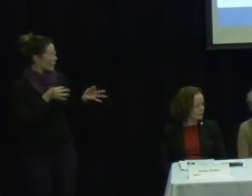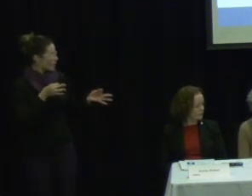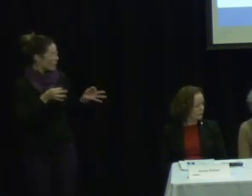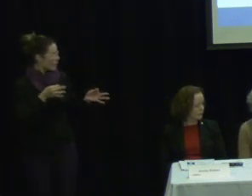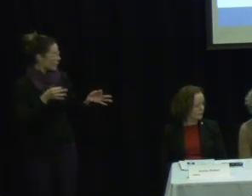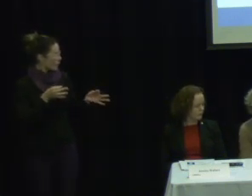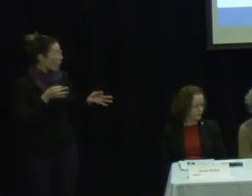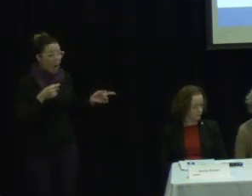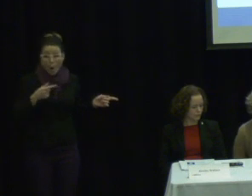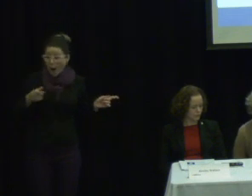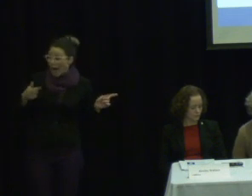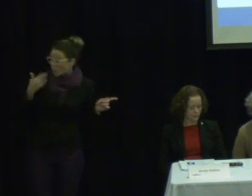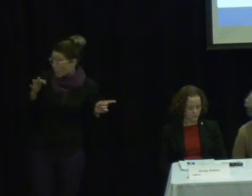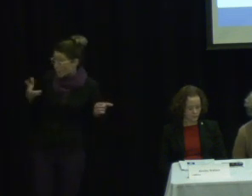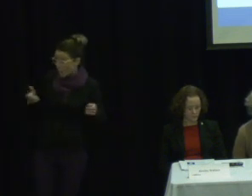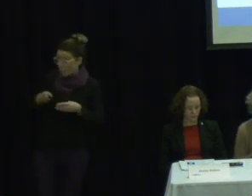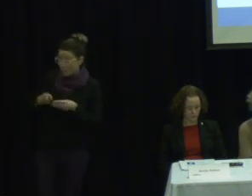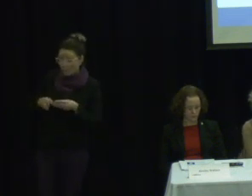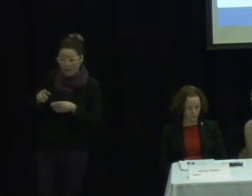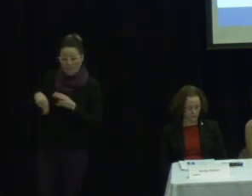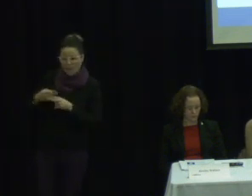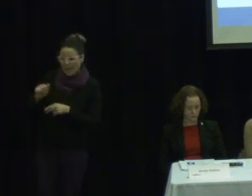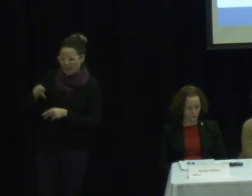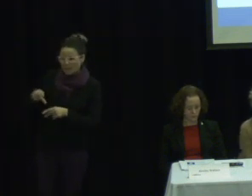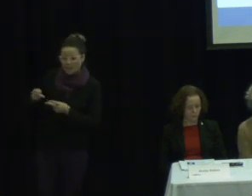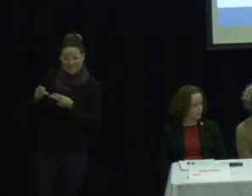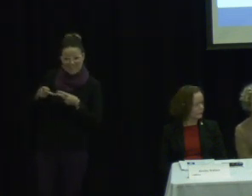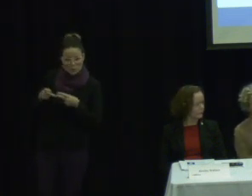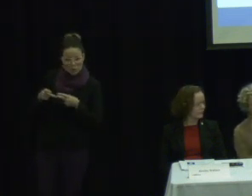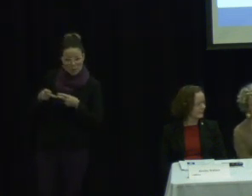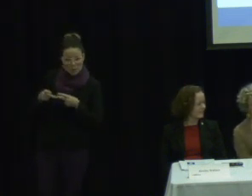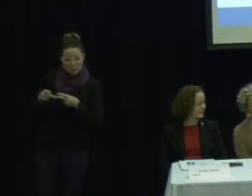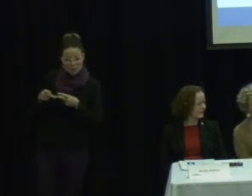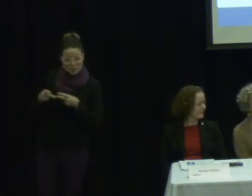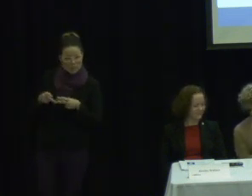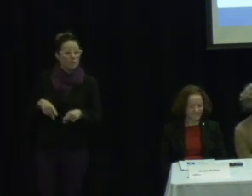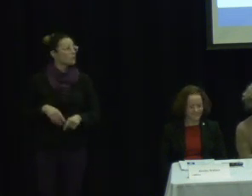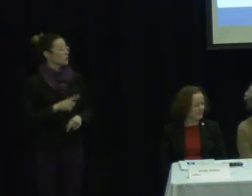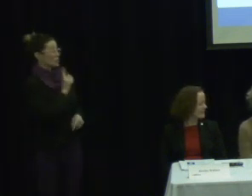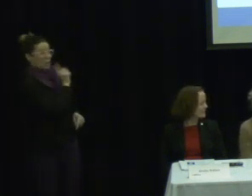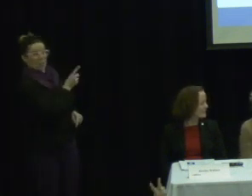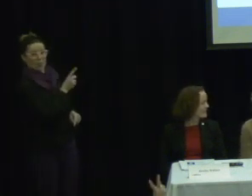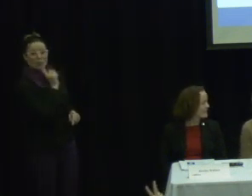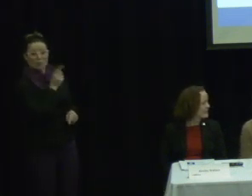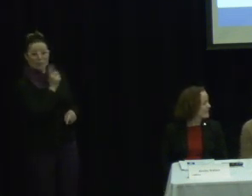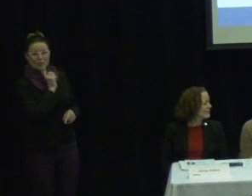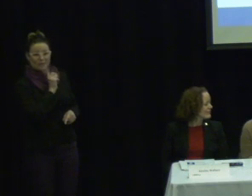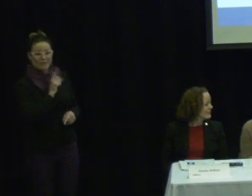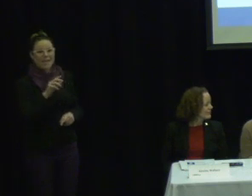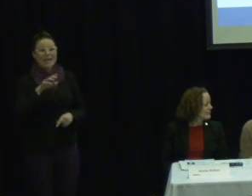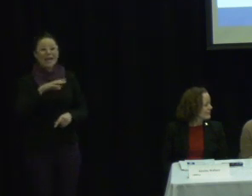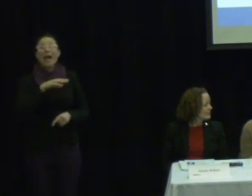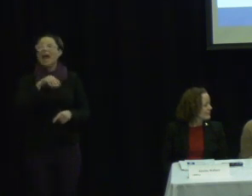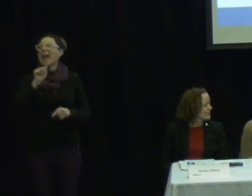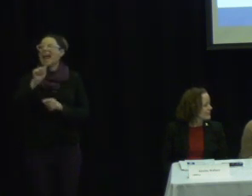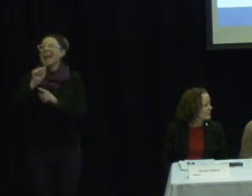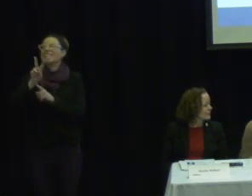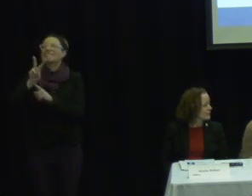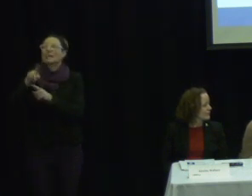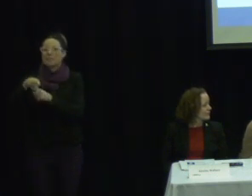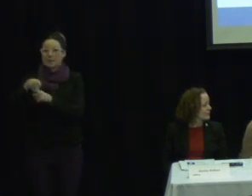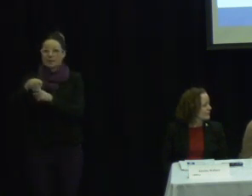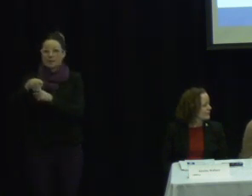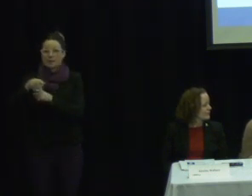but... Oh, sure. You want to do that? You want to do that first? So we are searching for an AVP, Associate